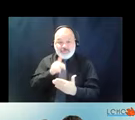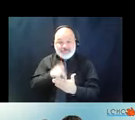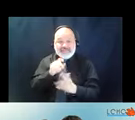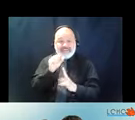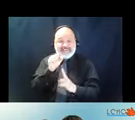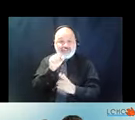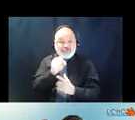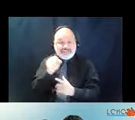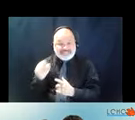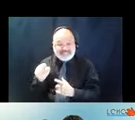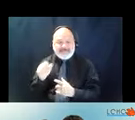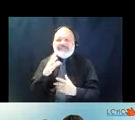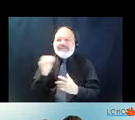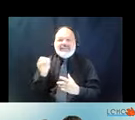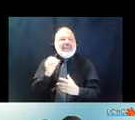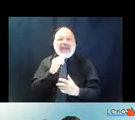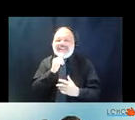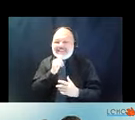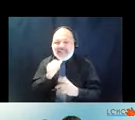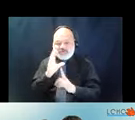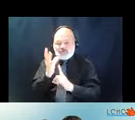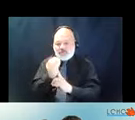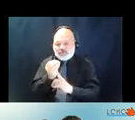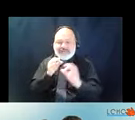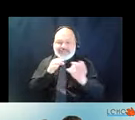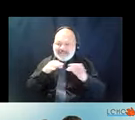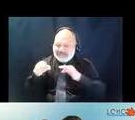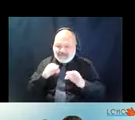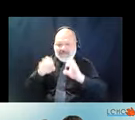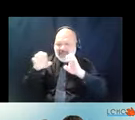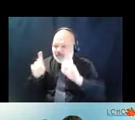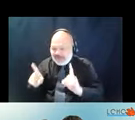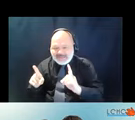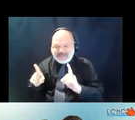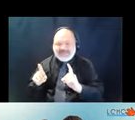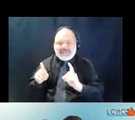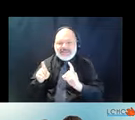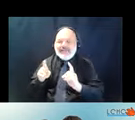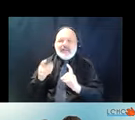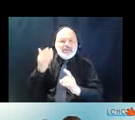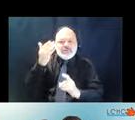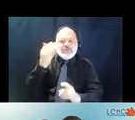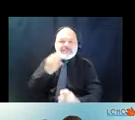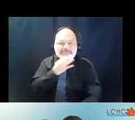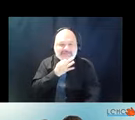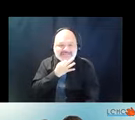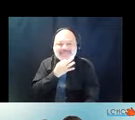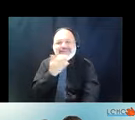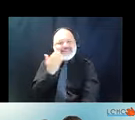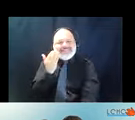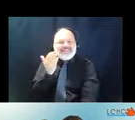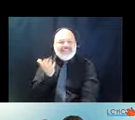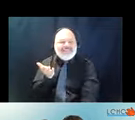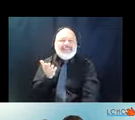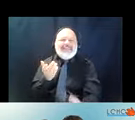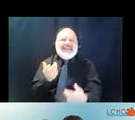and the human services space aren't culturally and linguistically informed and competent, then you're